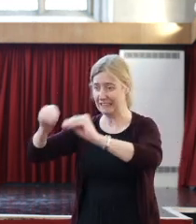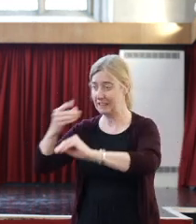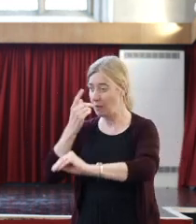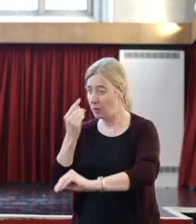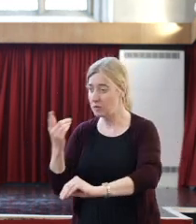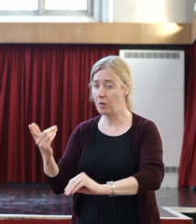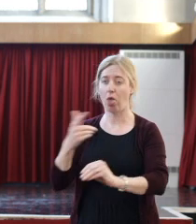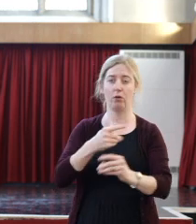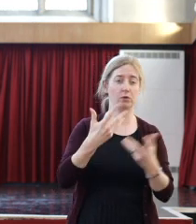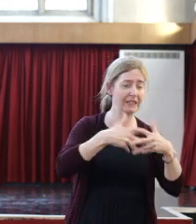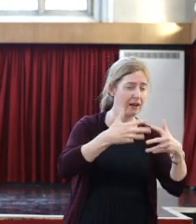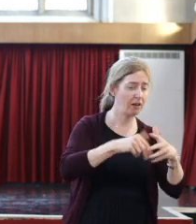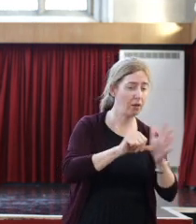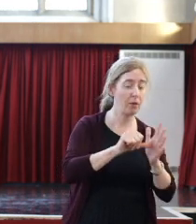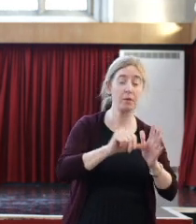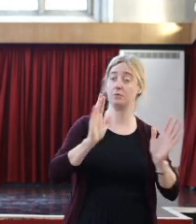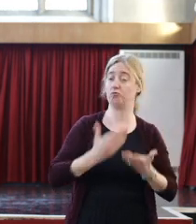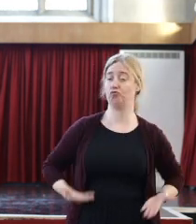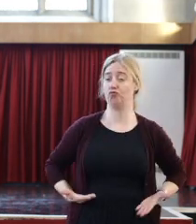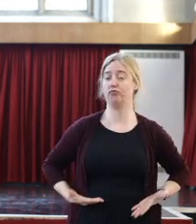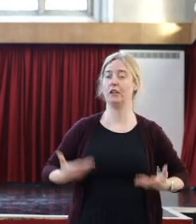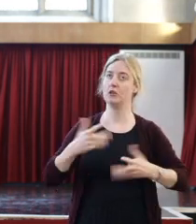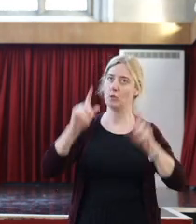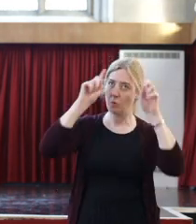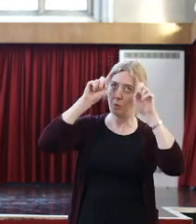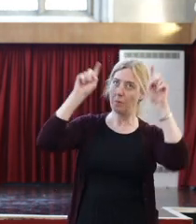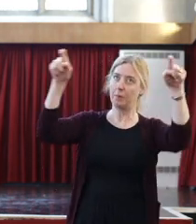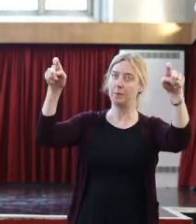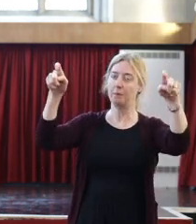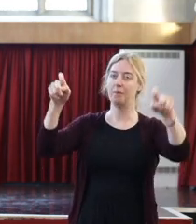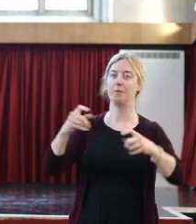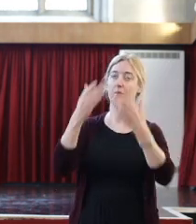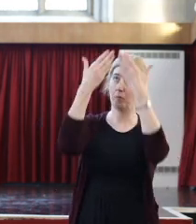engineering problems. We just wanted really, really strong ideas